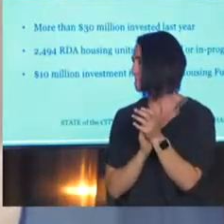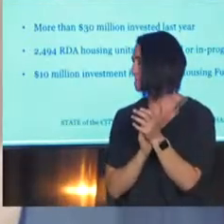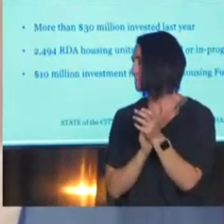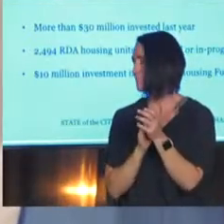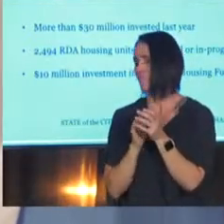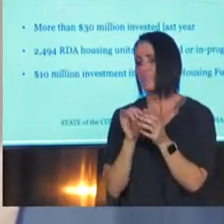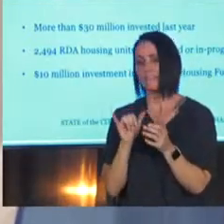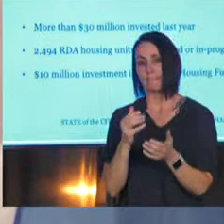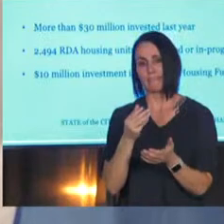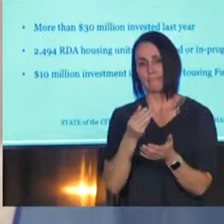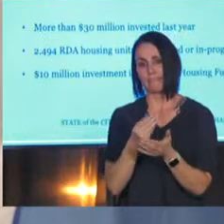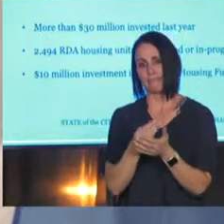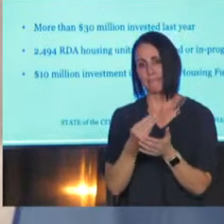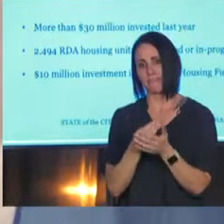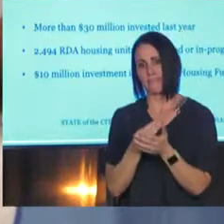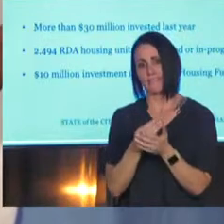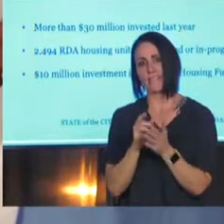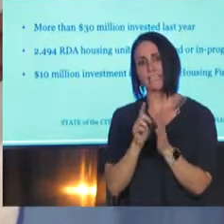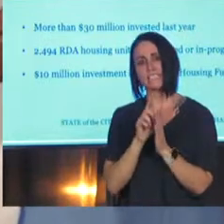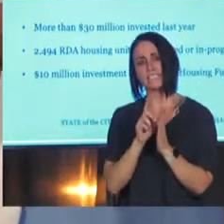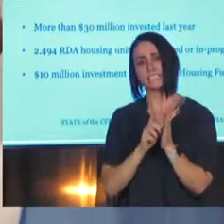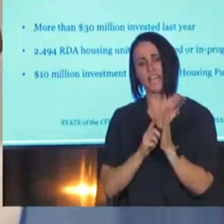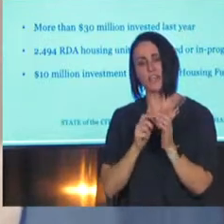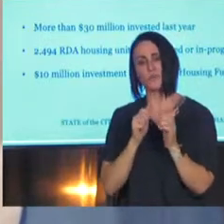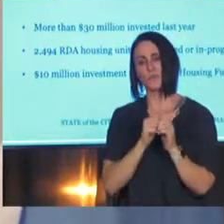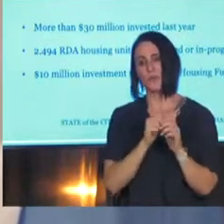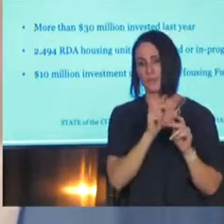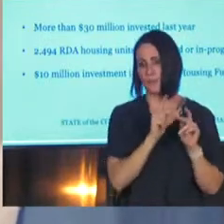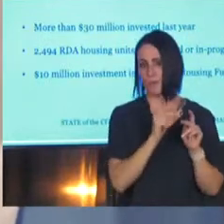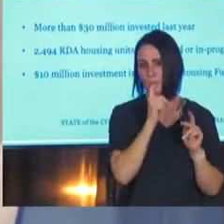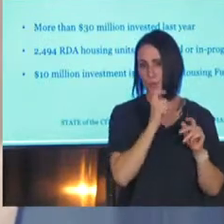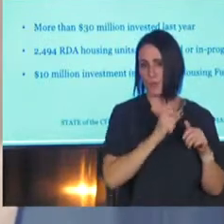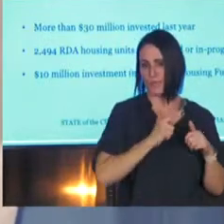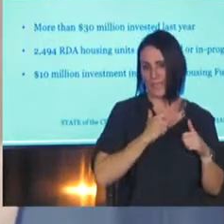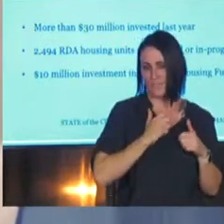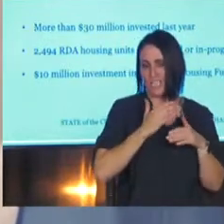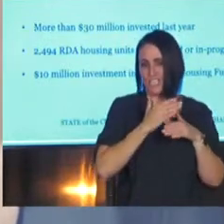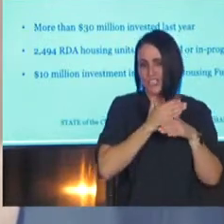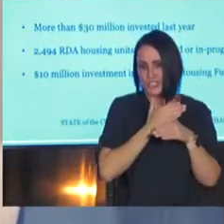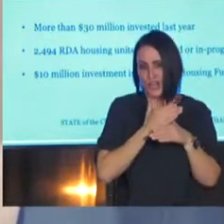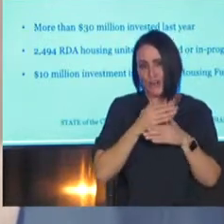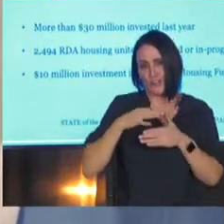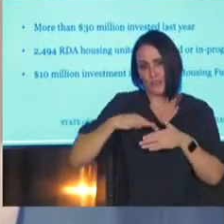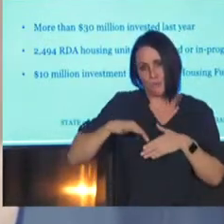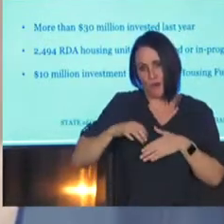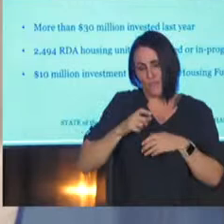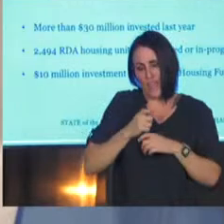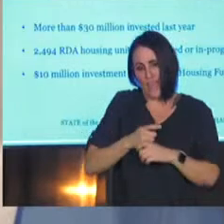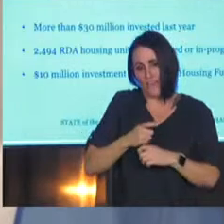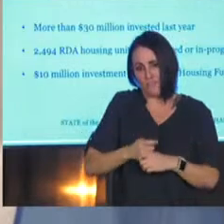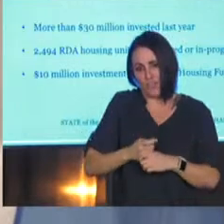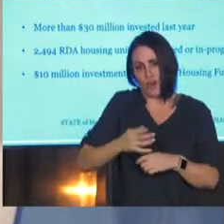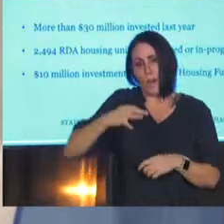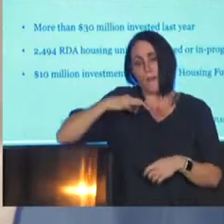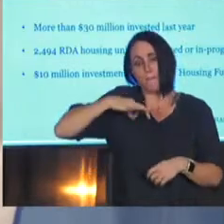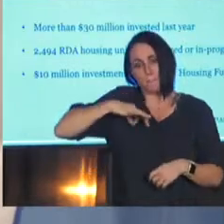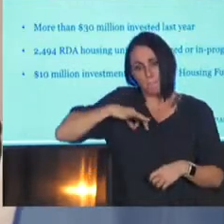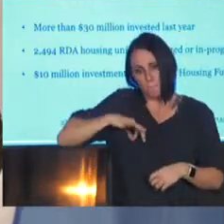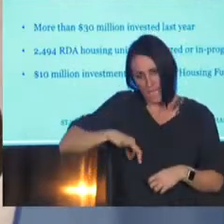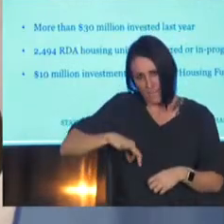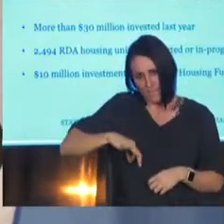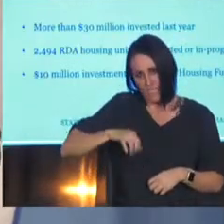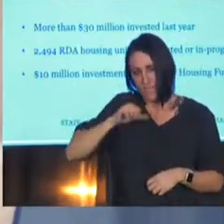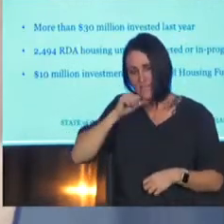This fund is designed with the residents, not a corporation, sharing the profits each year and being the beneficiaries